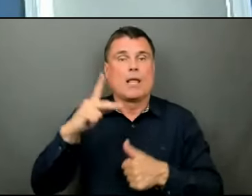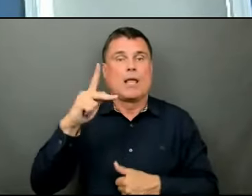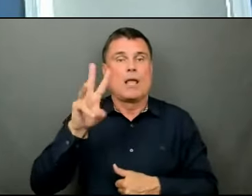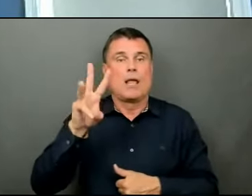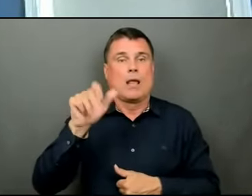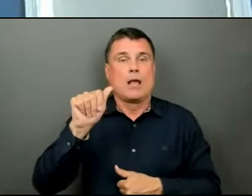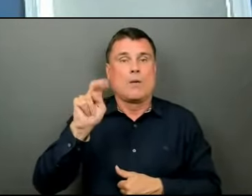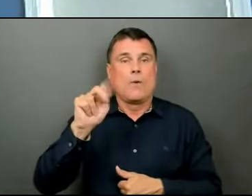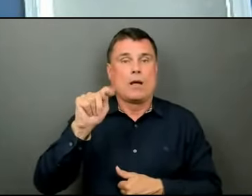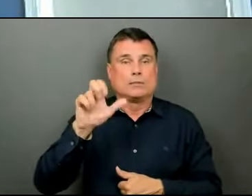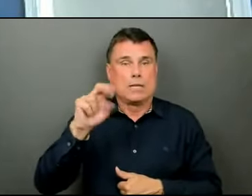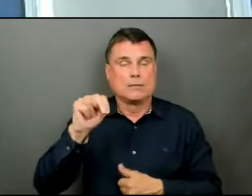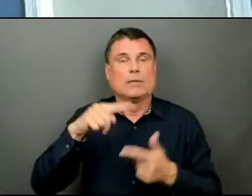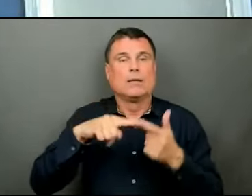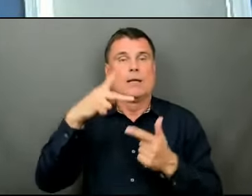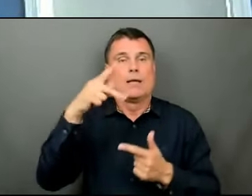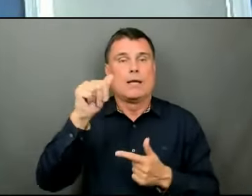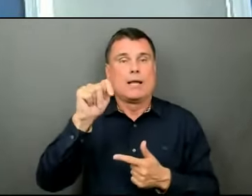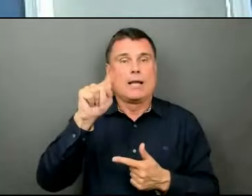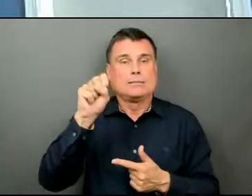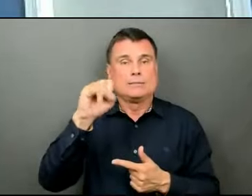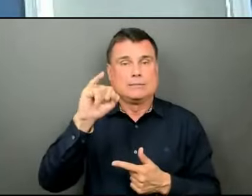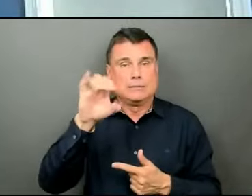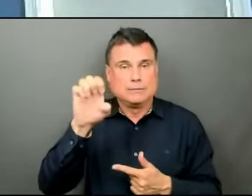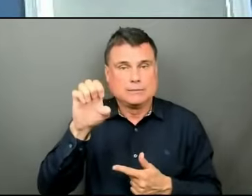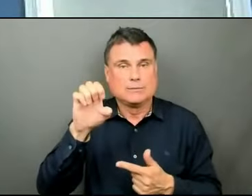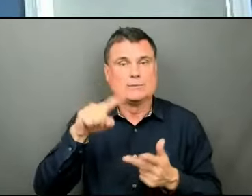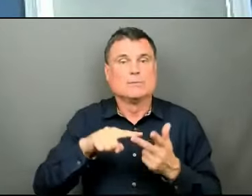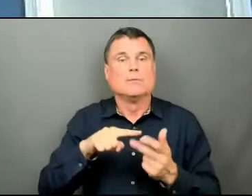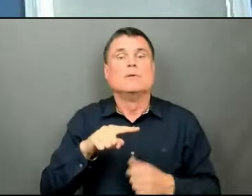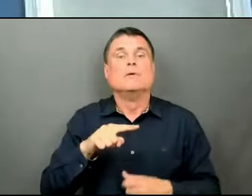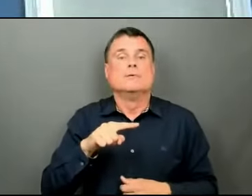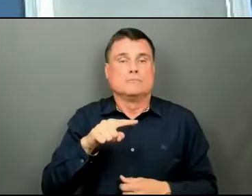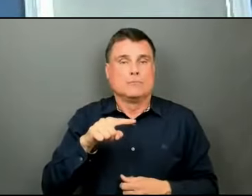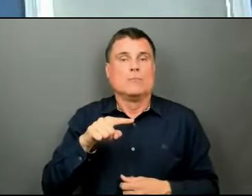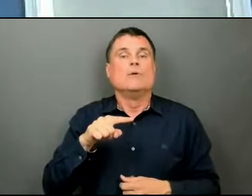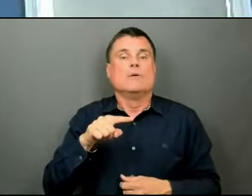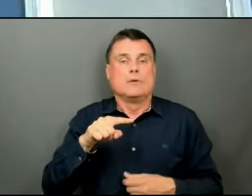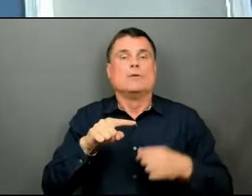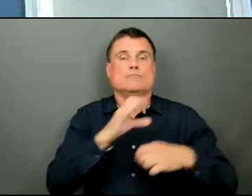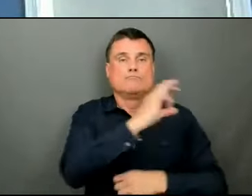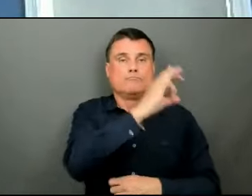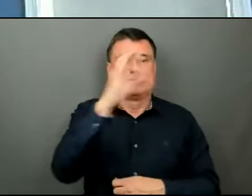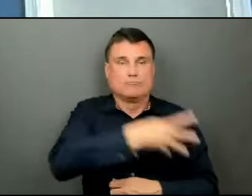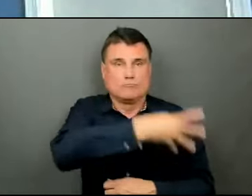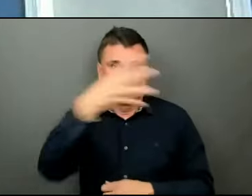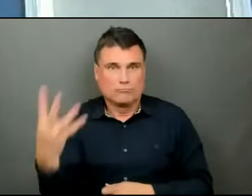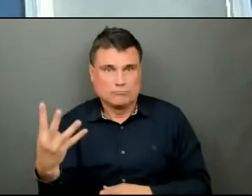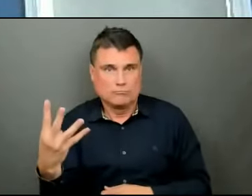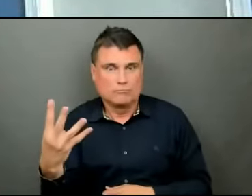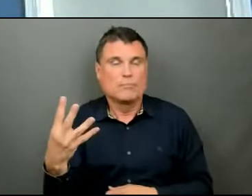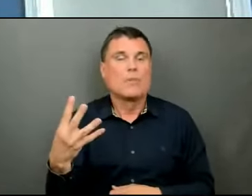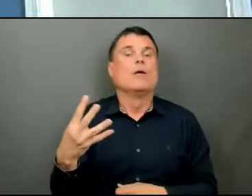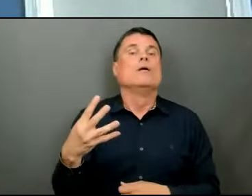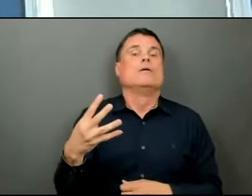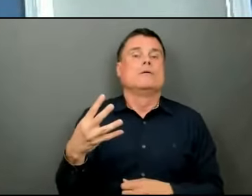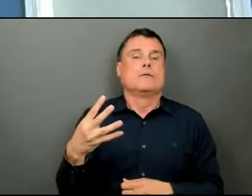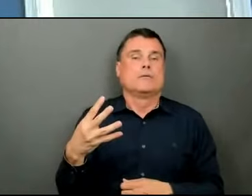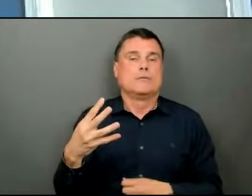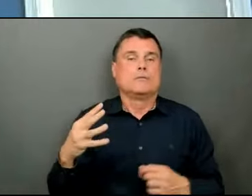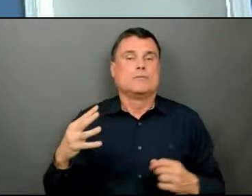Kwantlen, Kwikwitlam, Matsqui, Musqueam, Keekite,